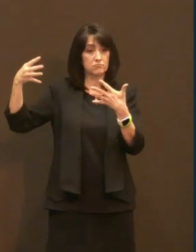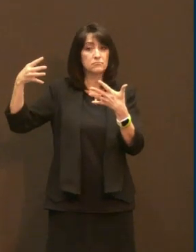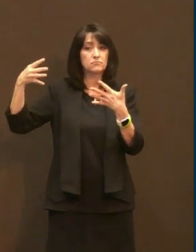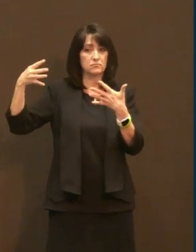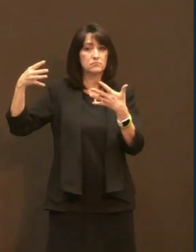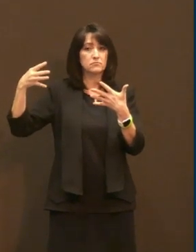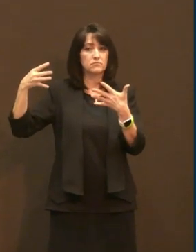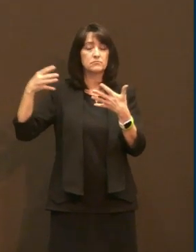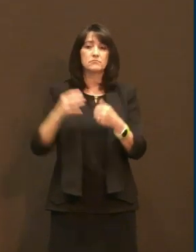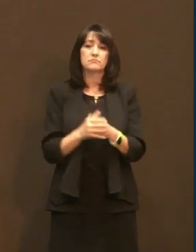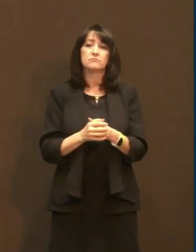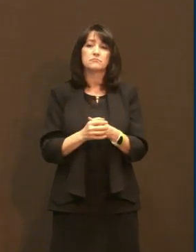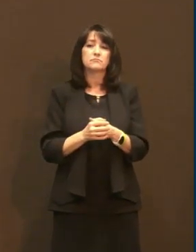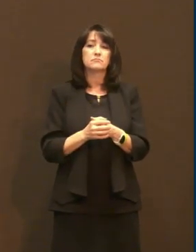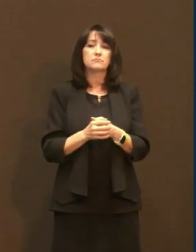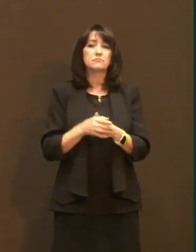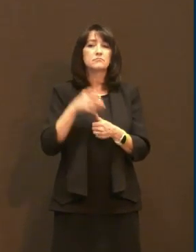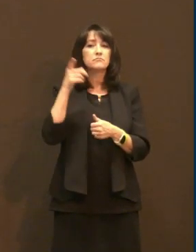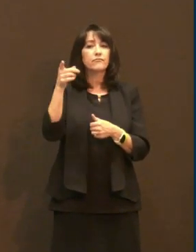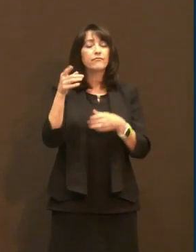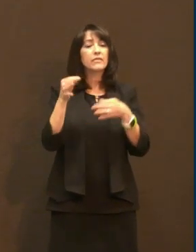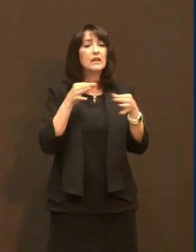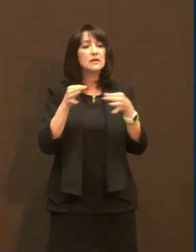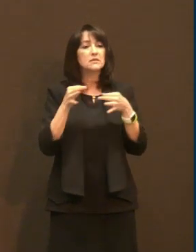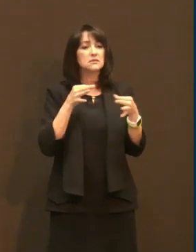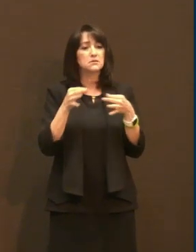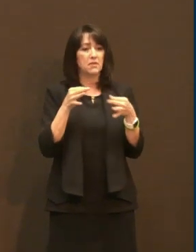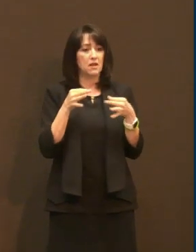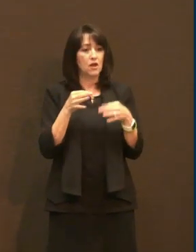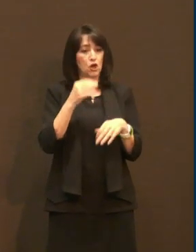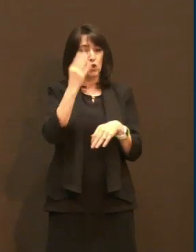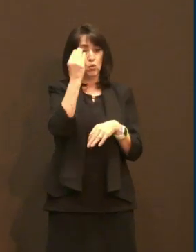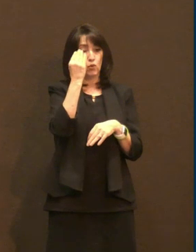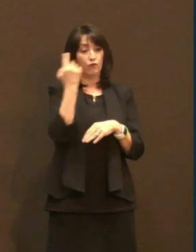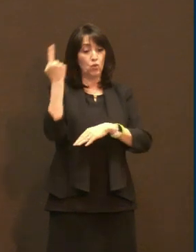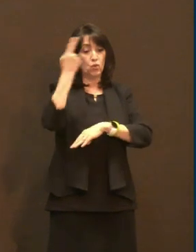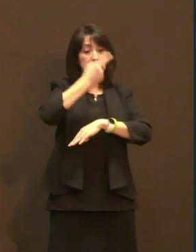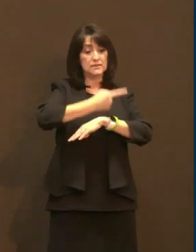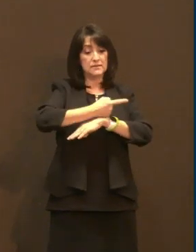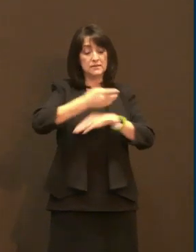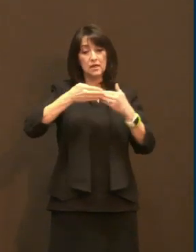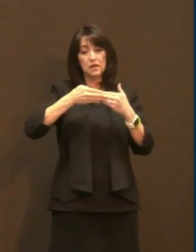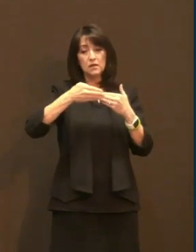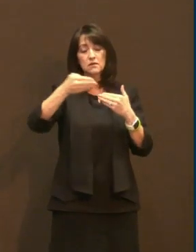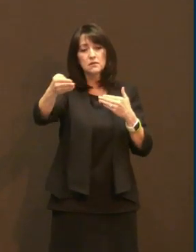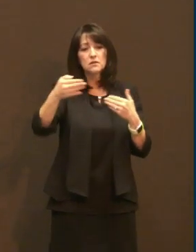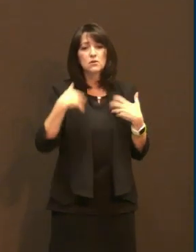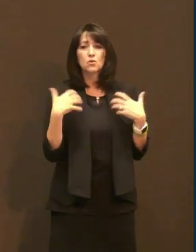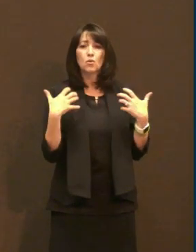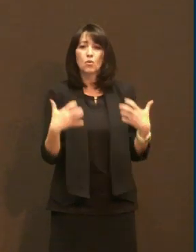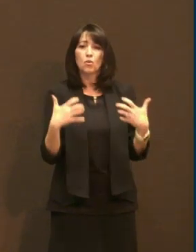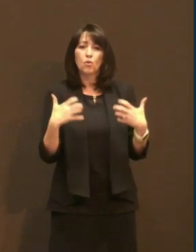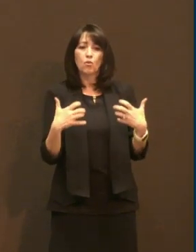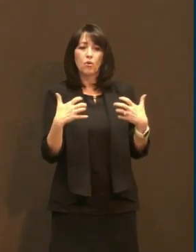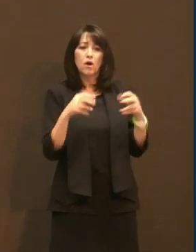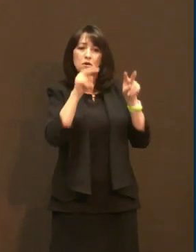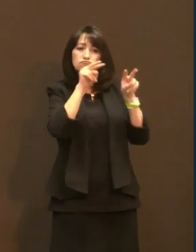on a day-to-day basis because we would be doing more testing, we decided to look at a